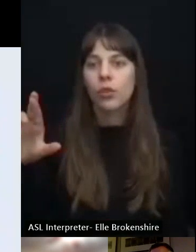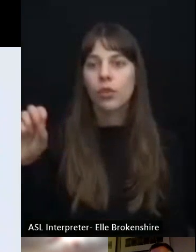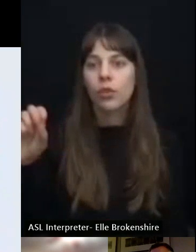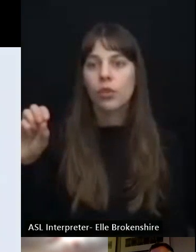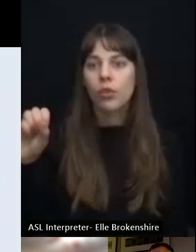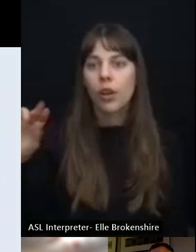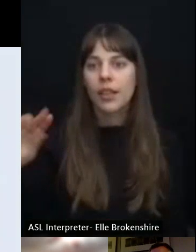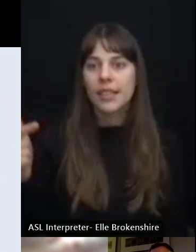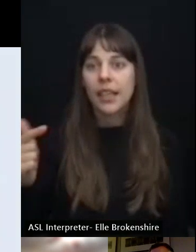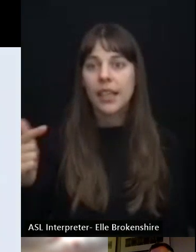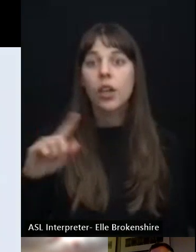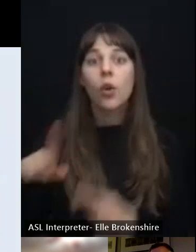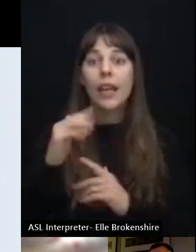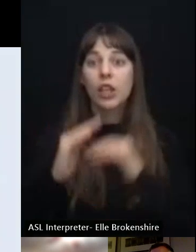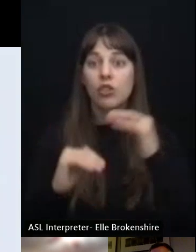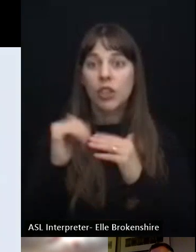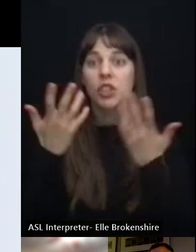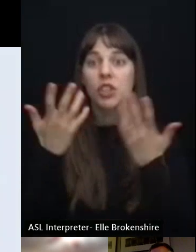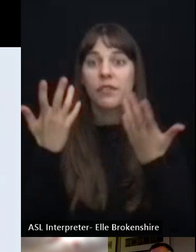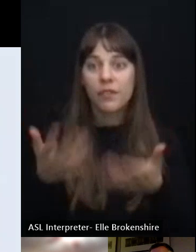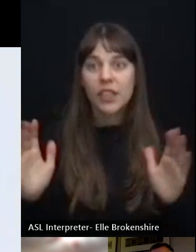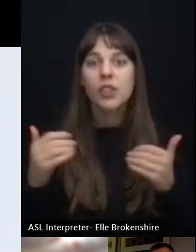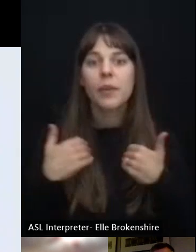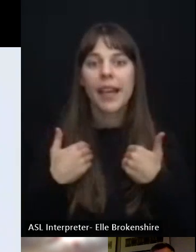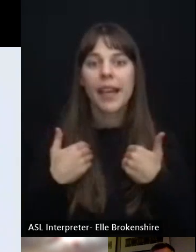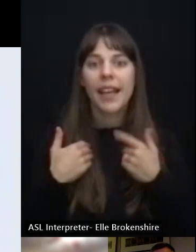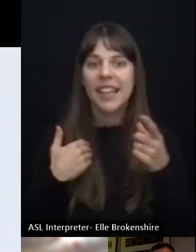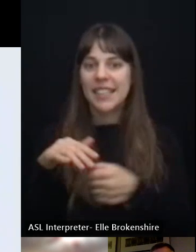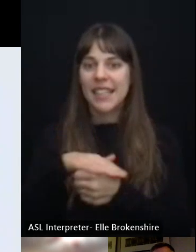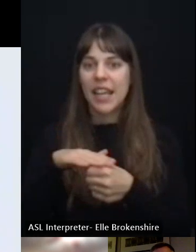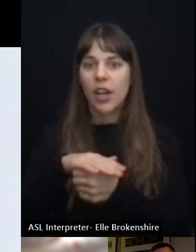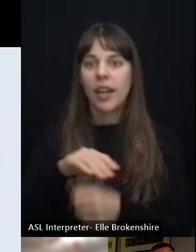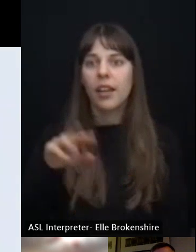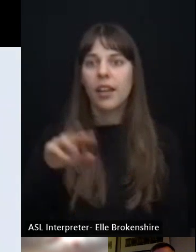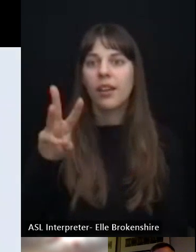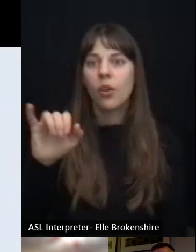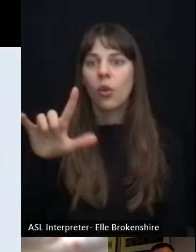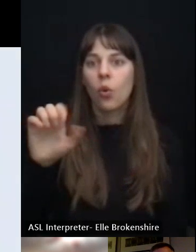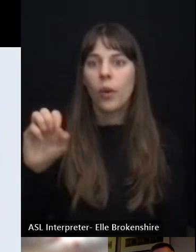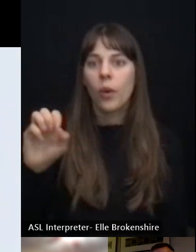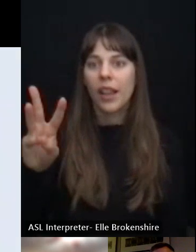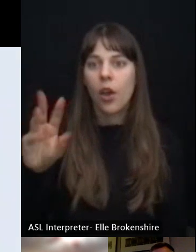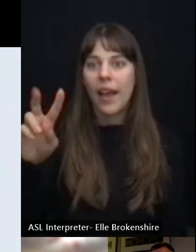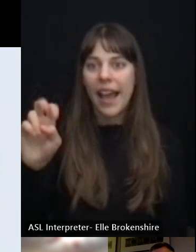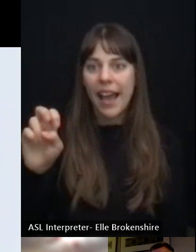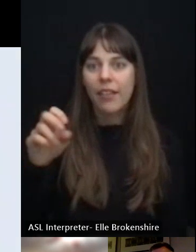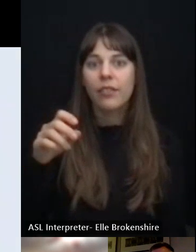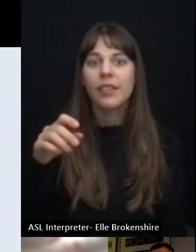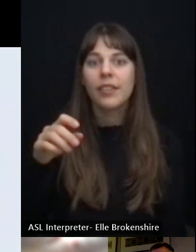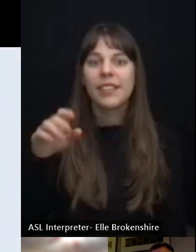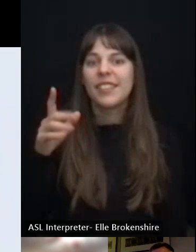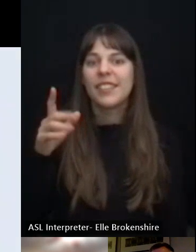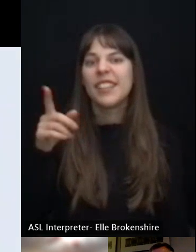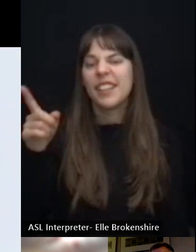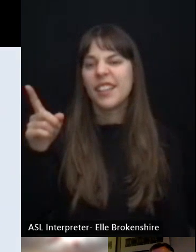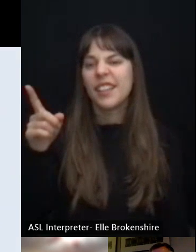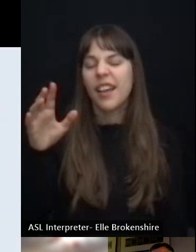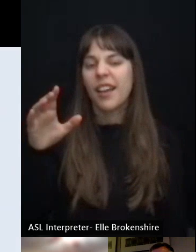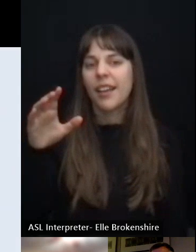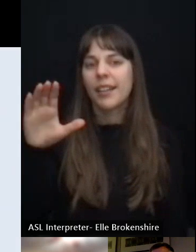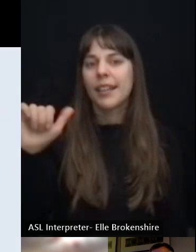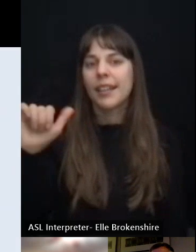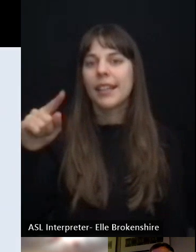work areas was at Willow Avenue and Castle Shannon. On the left-hand side, you can see what the before picture looked like